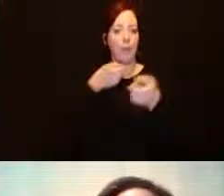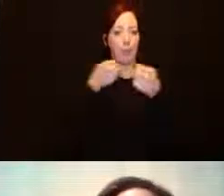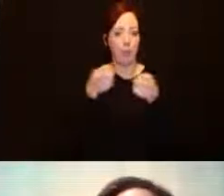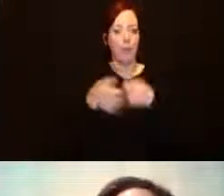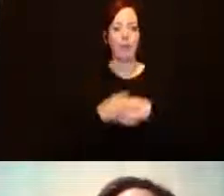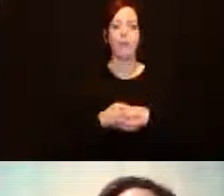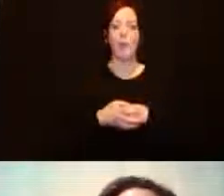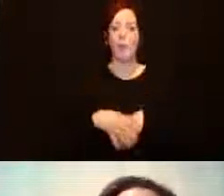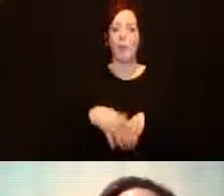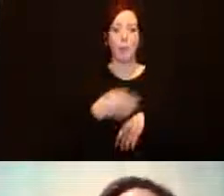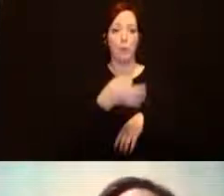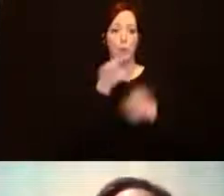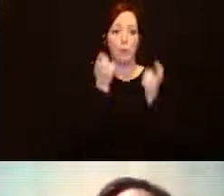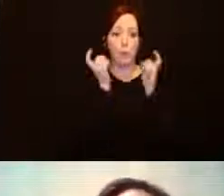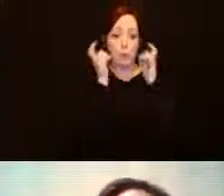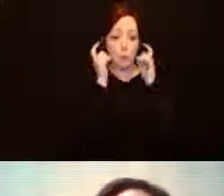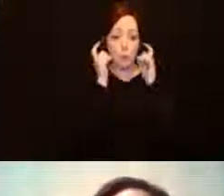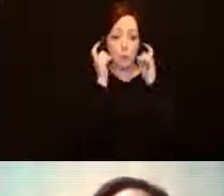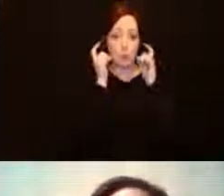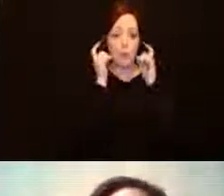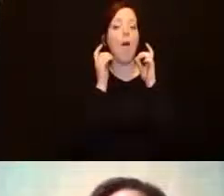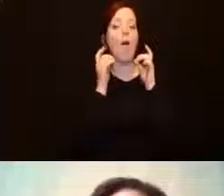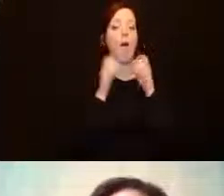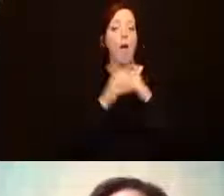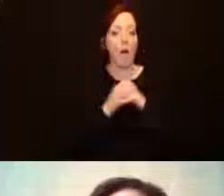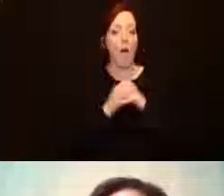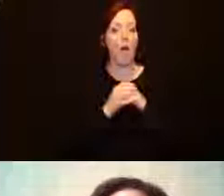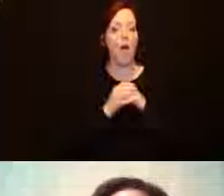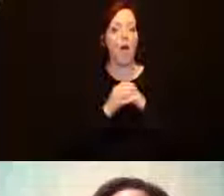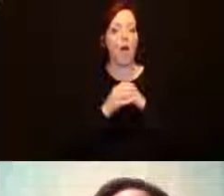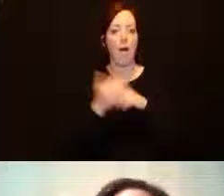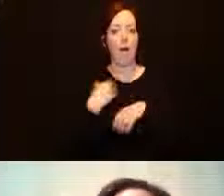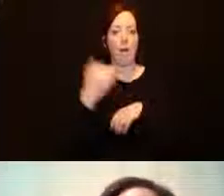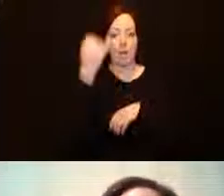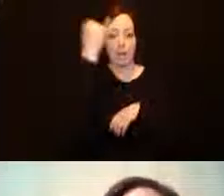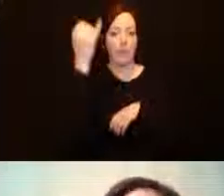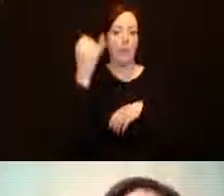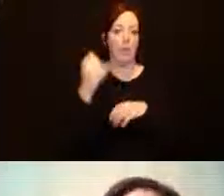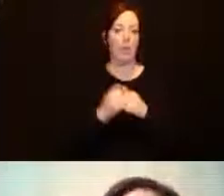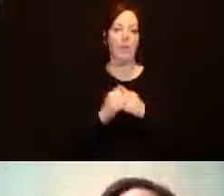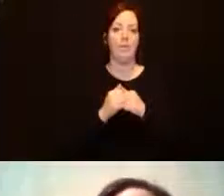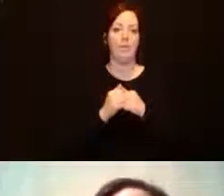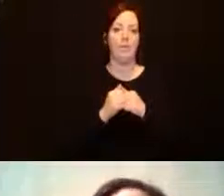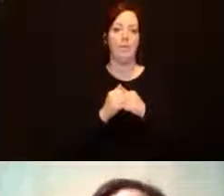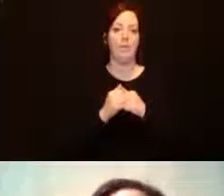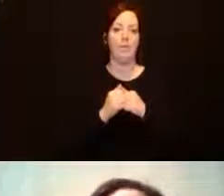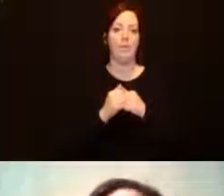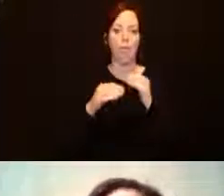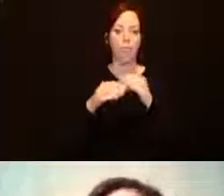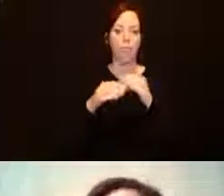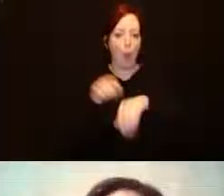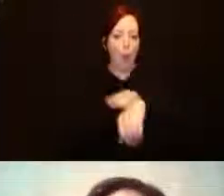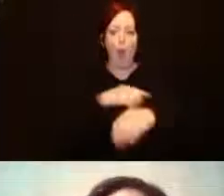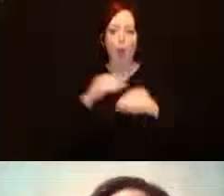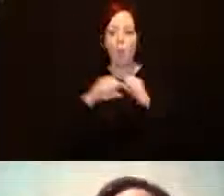give us an idea of how long you've been using your equipment and how loud. And it will give us, in terms